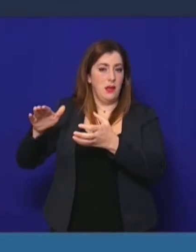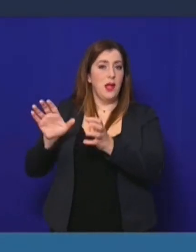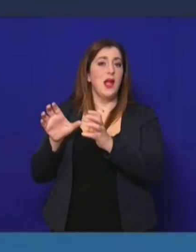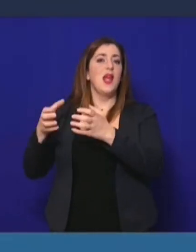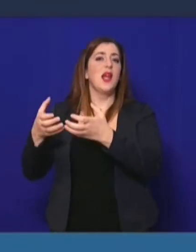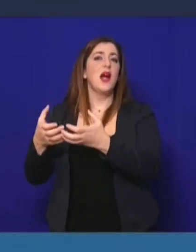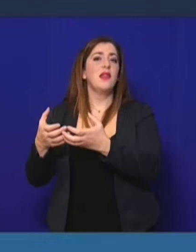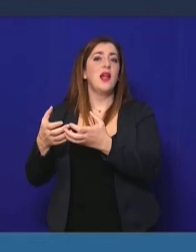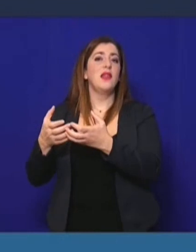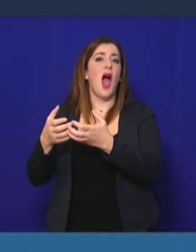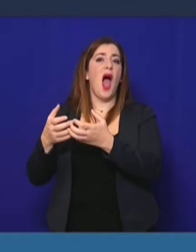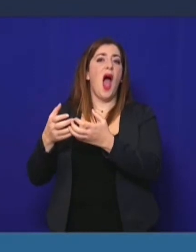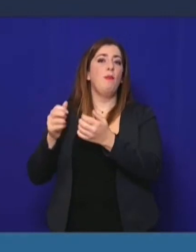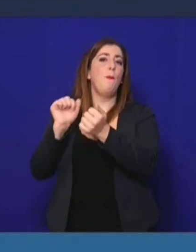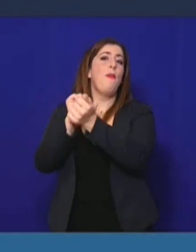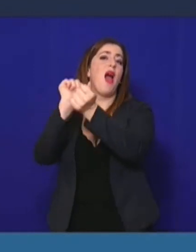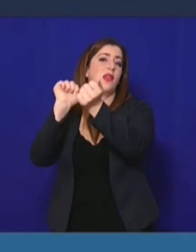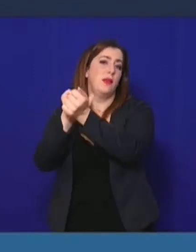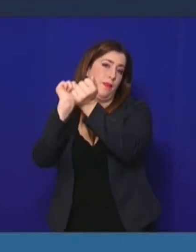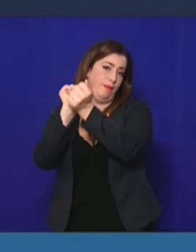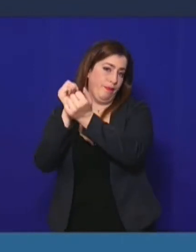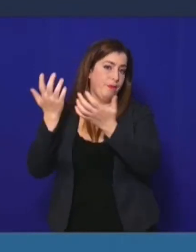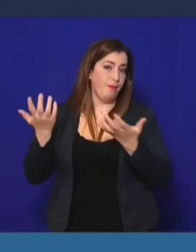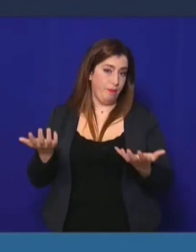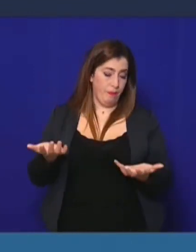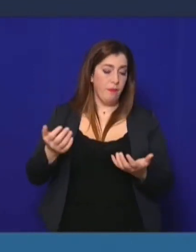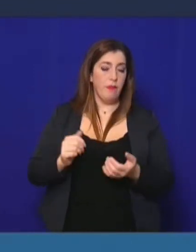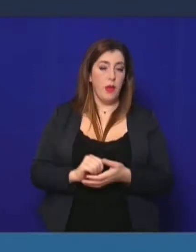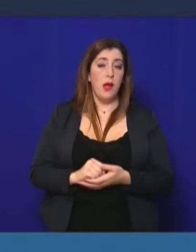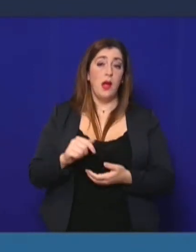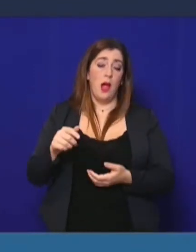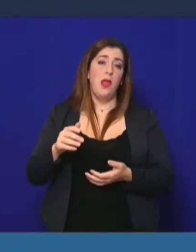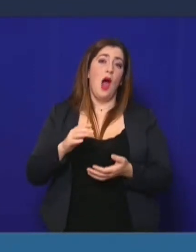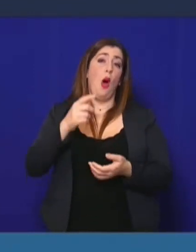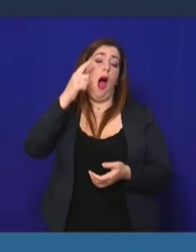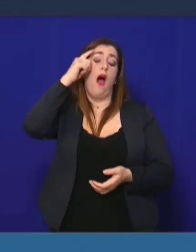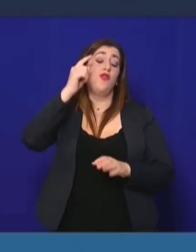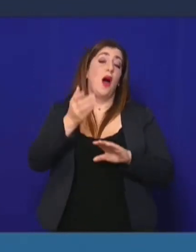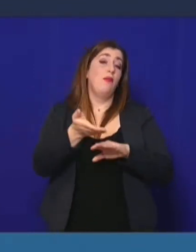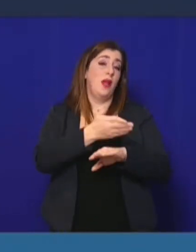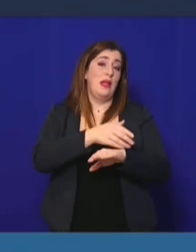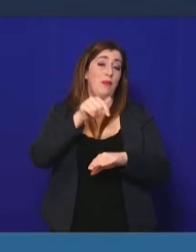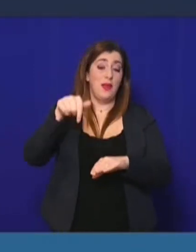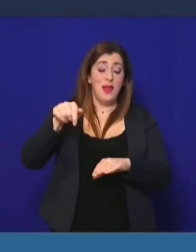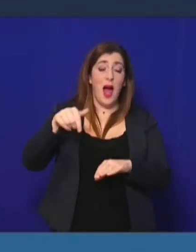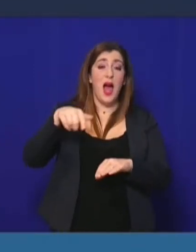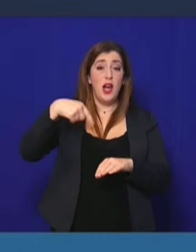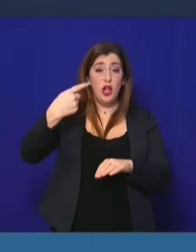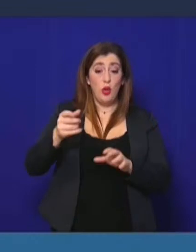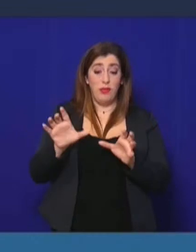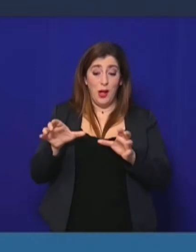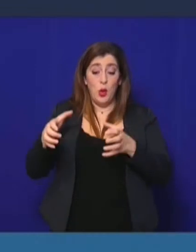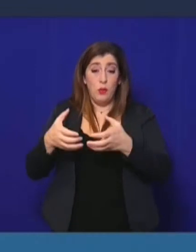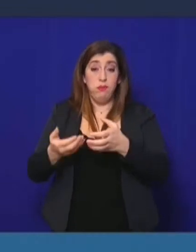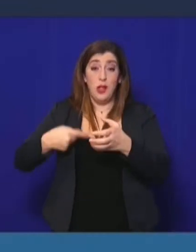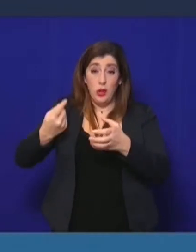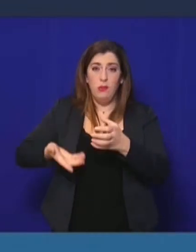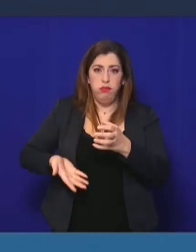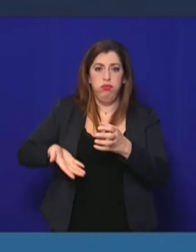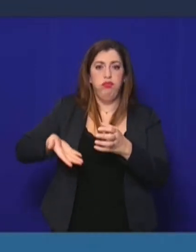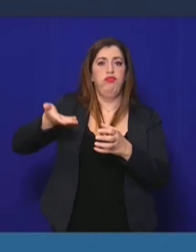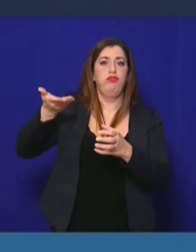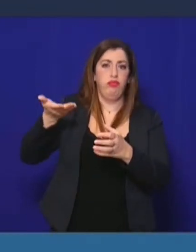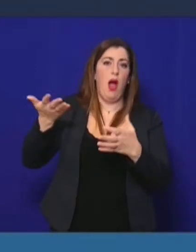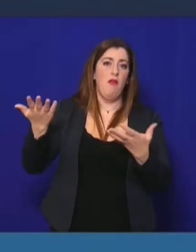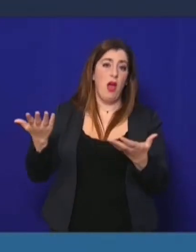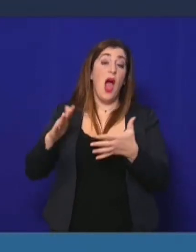37 persuna li kien involut f'gatherings li saru. Infatti, wieħed mill-clusters li kellna kien fejn